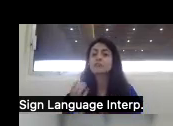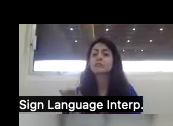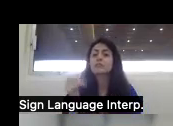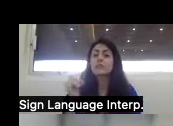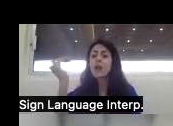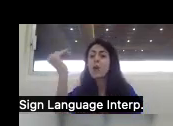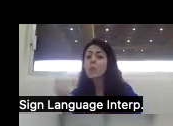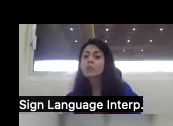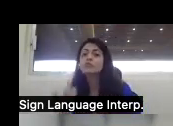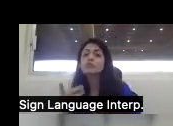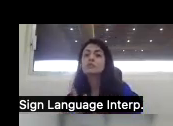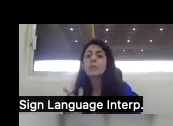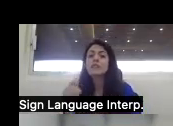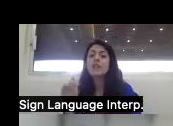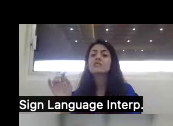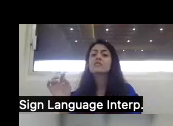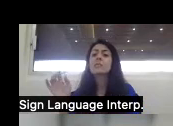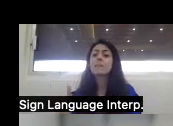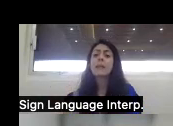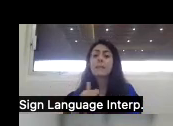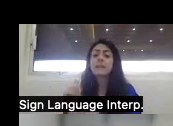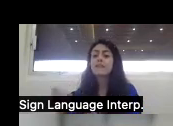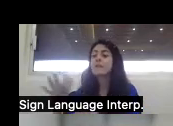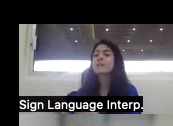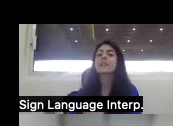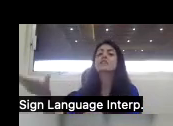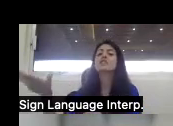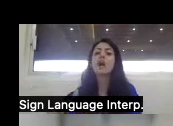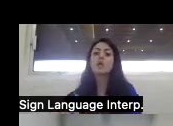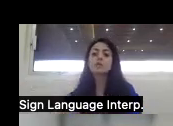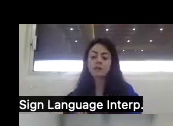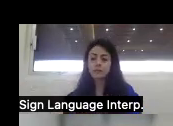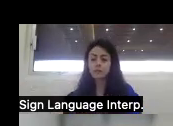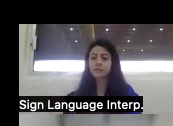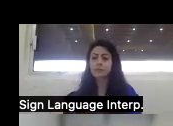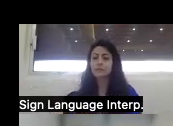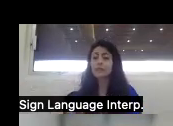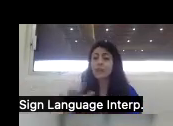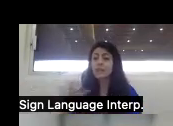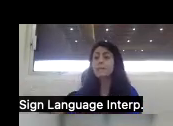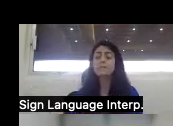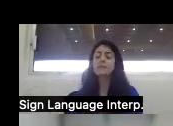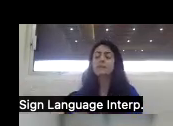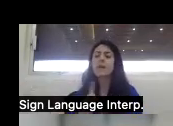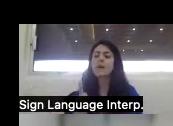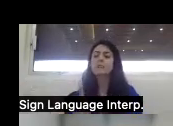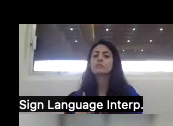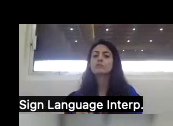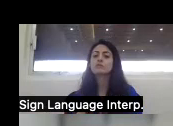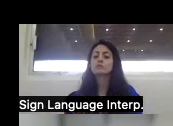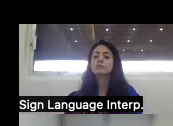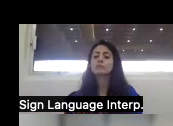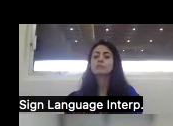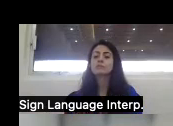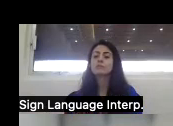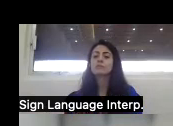the region is kind of falling behind what is already a relatively consistent coverage gap globally. And